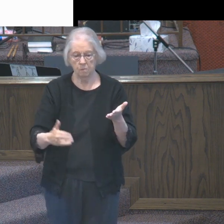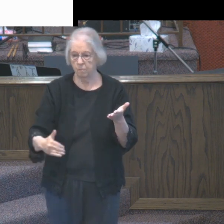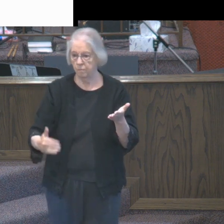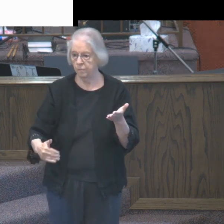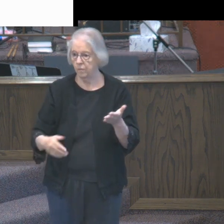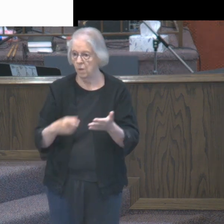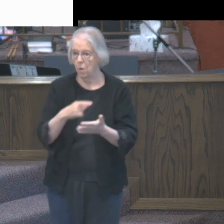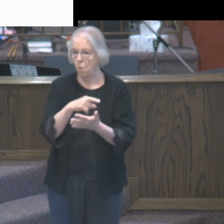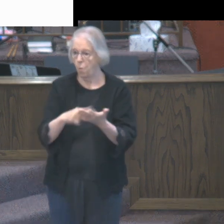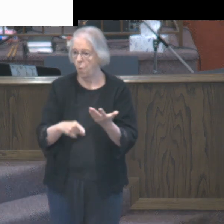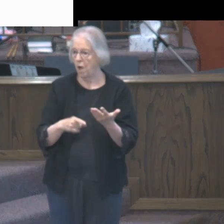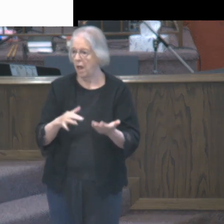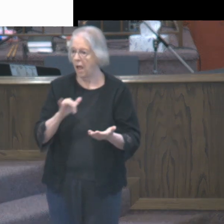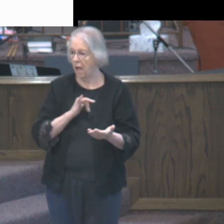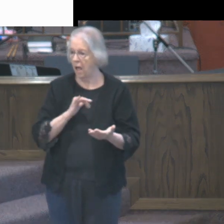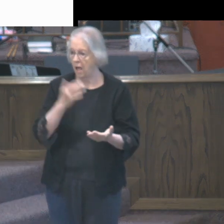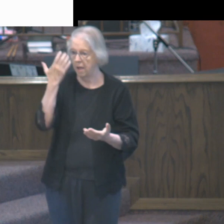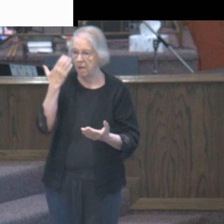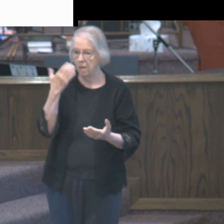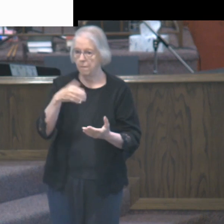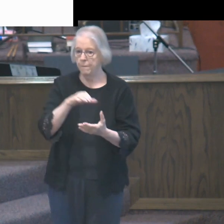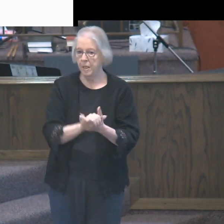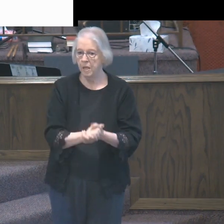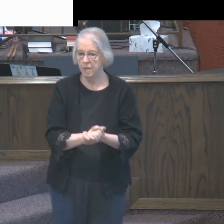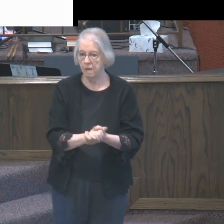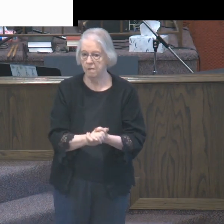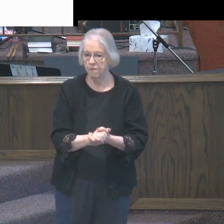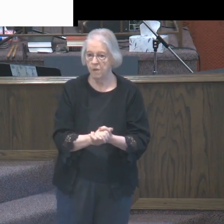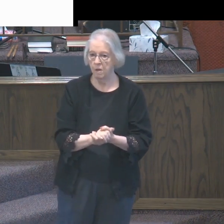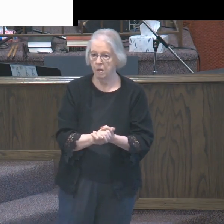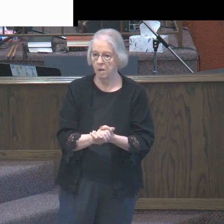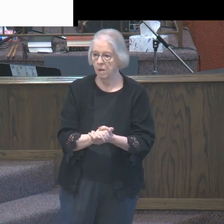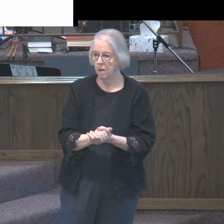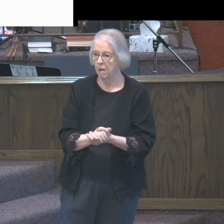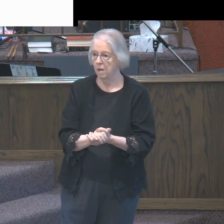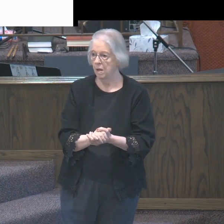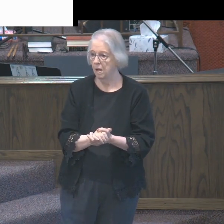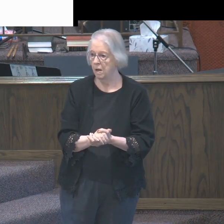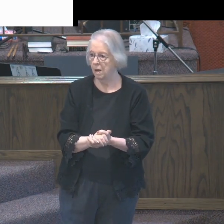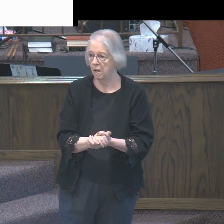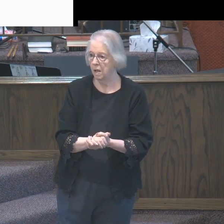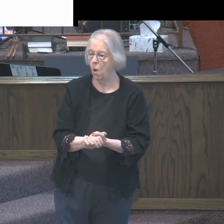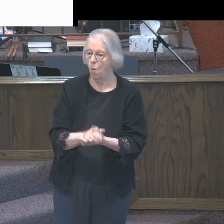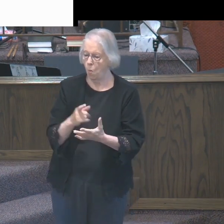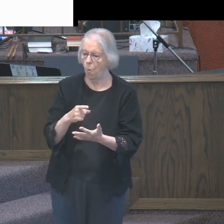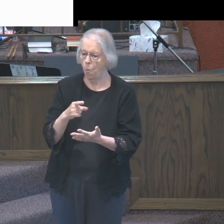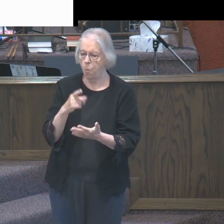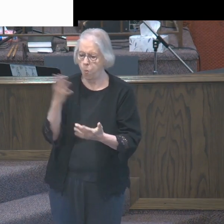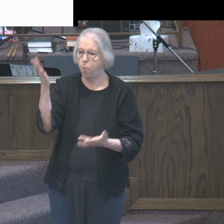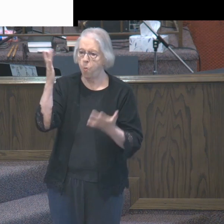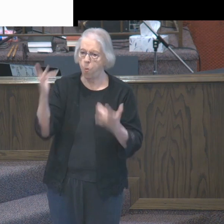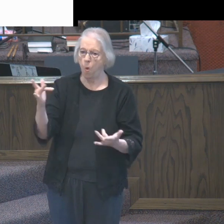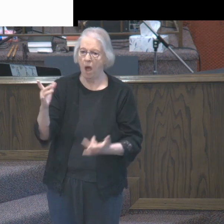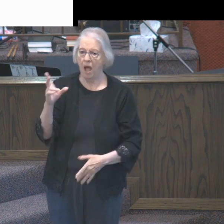Where is God? One of those questions might be, where is God? And why do I feel like I'm facing